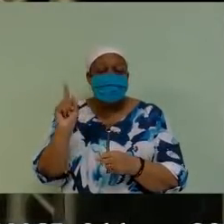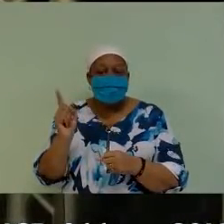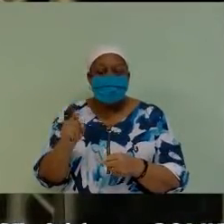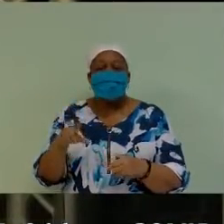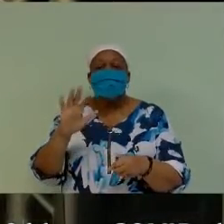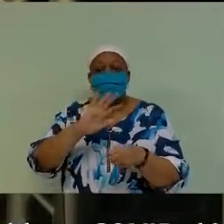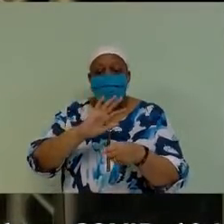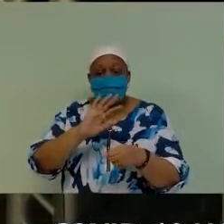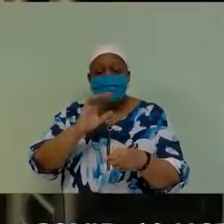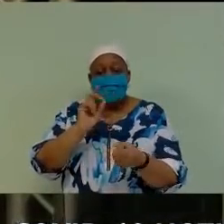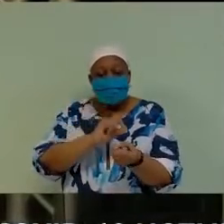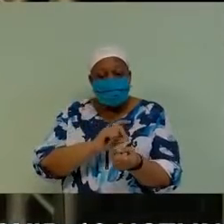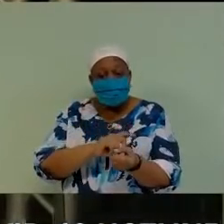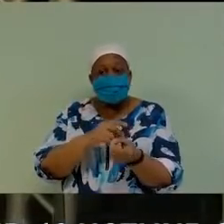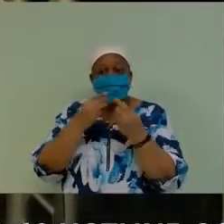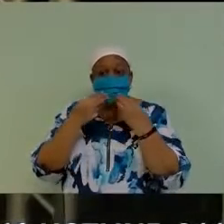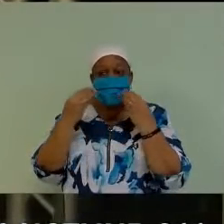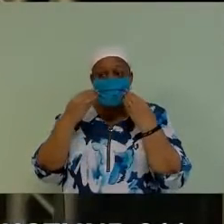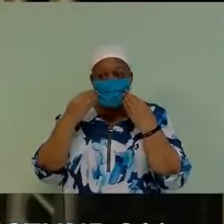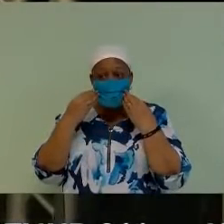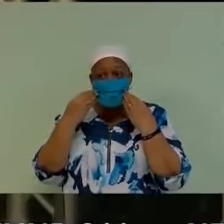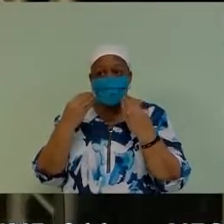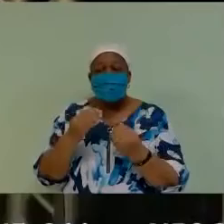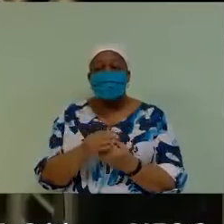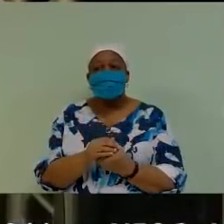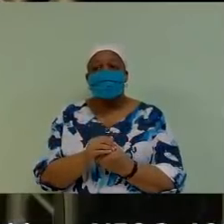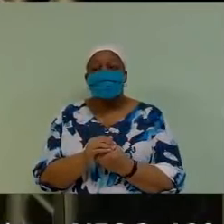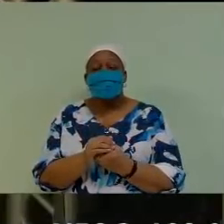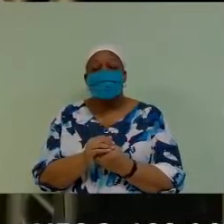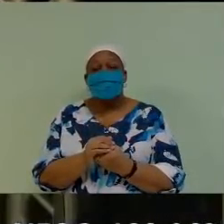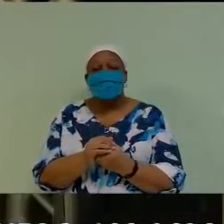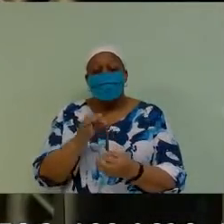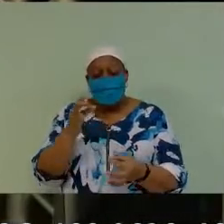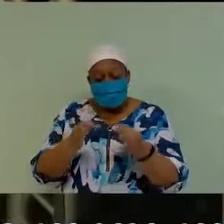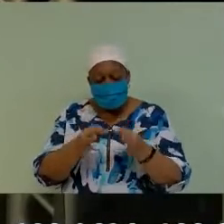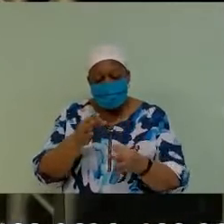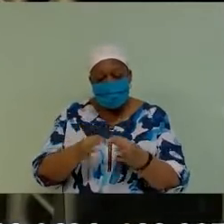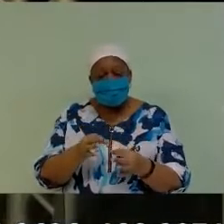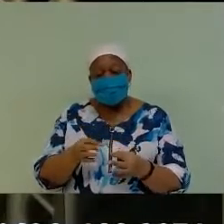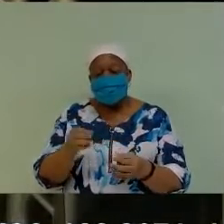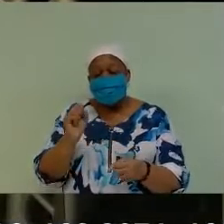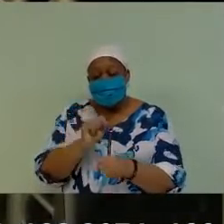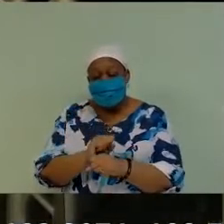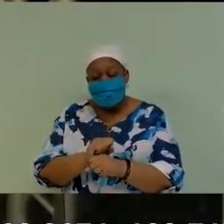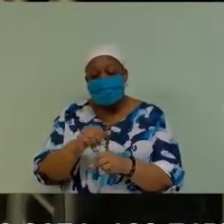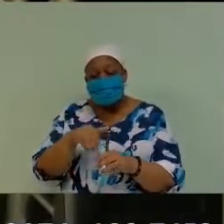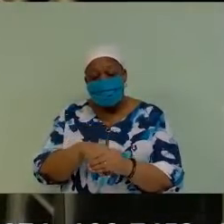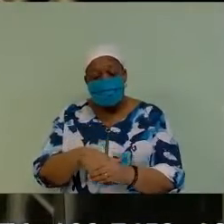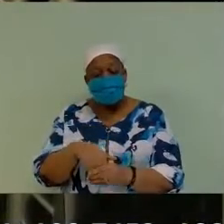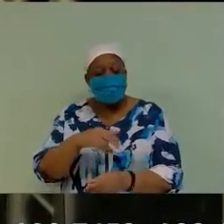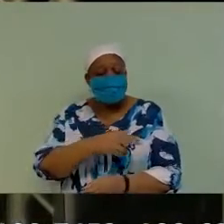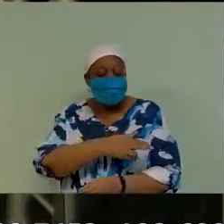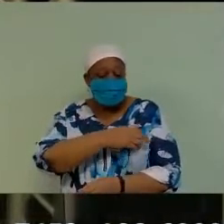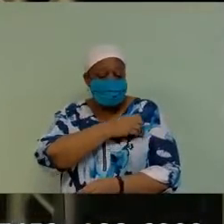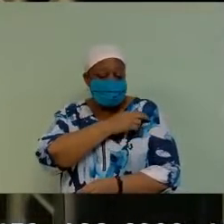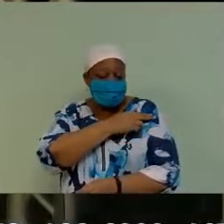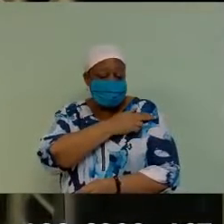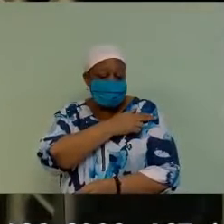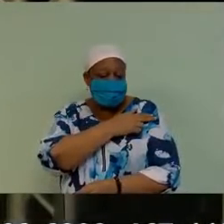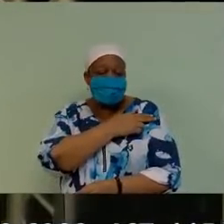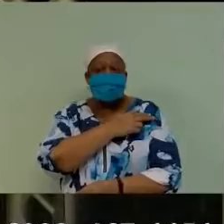with COVID-19. So what does this really mean? What they're trying to say is that